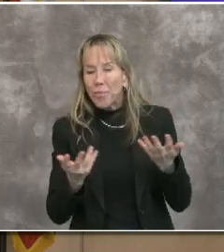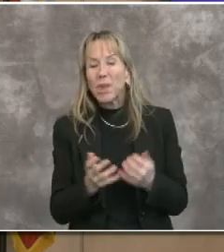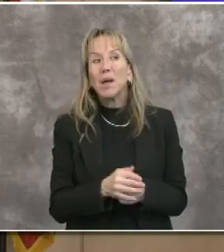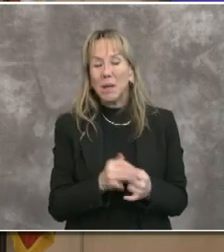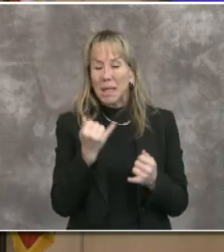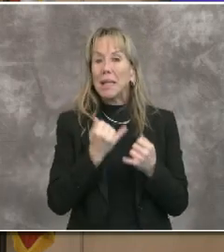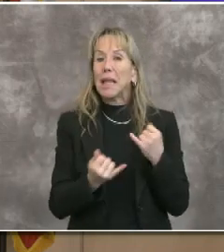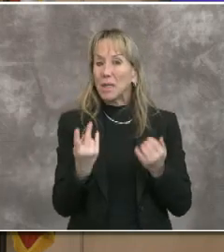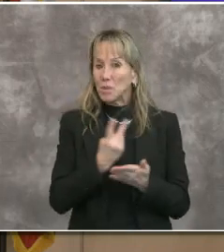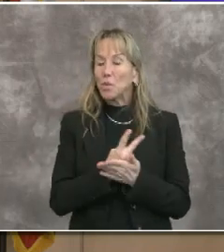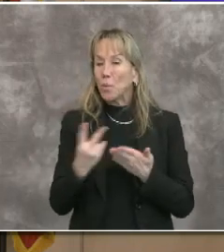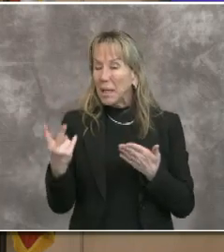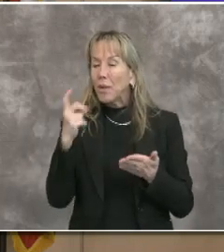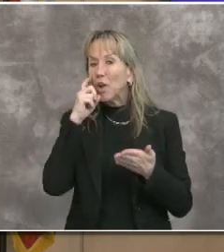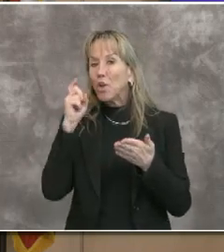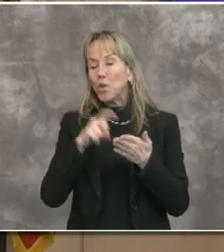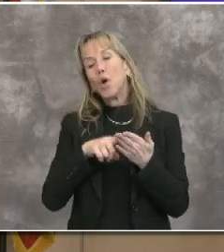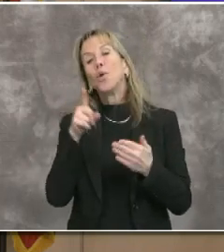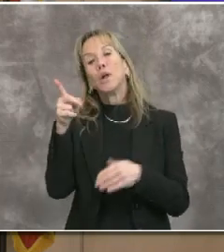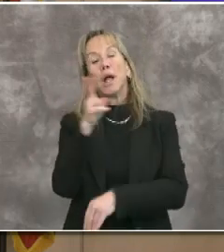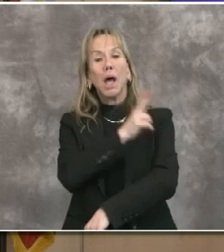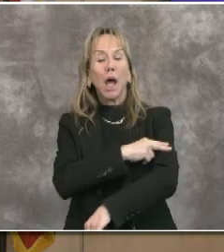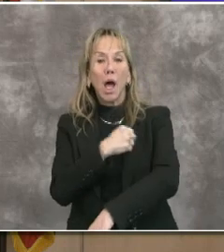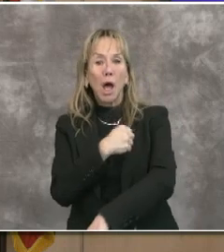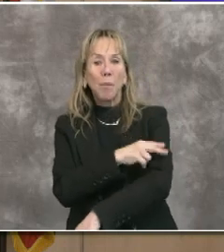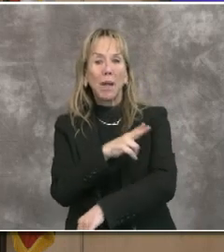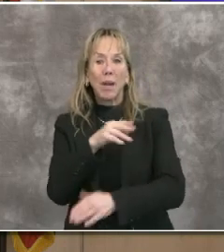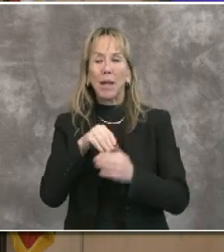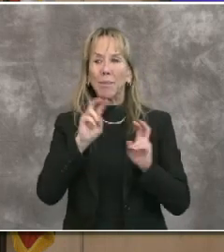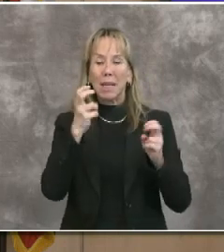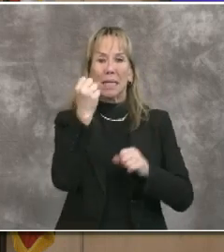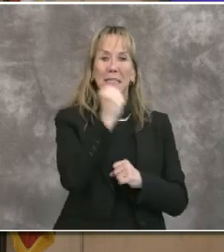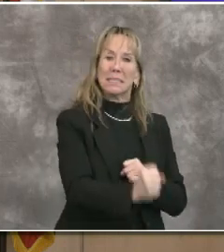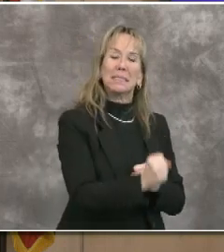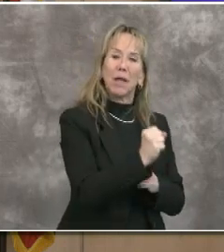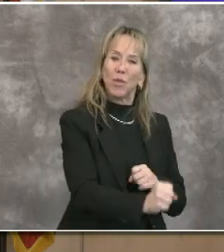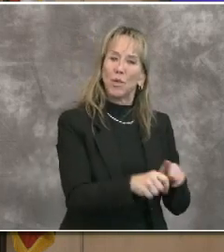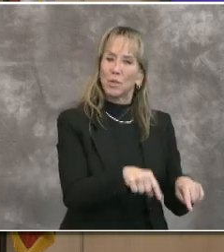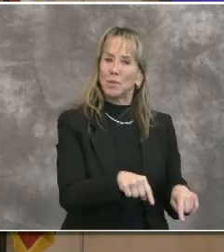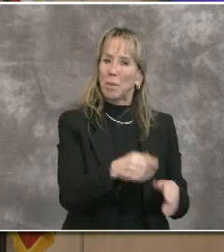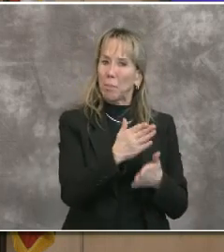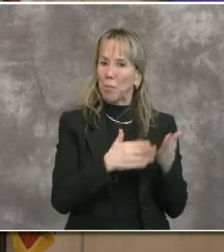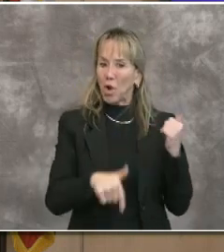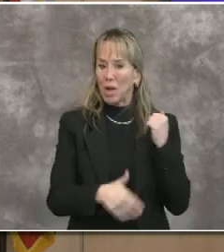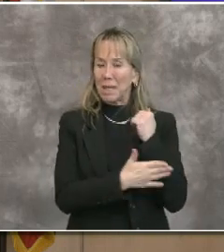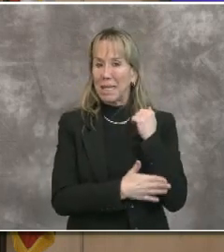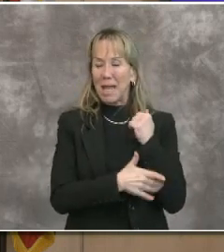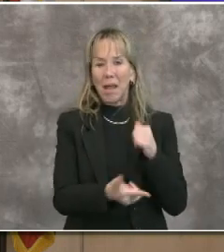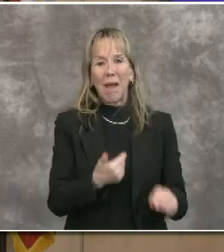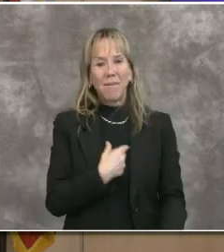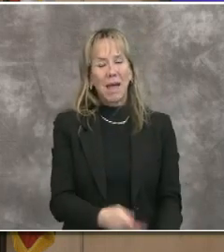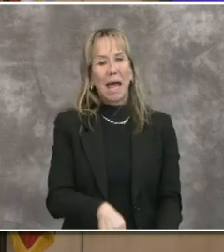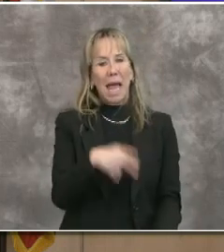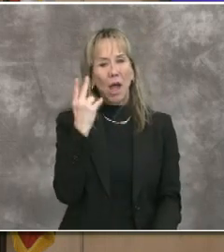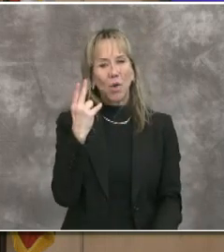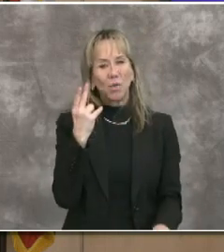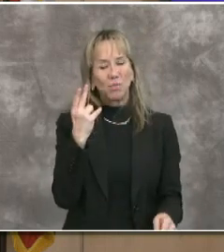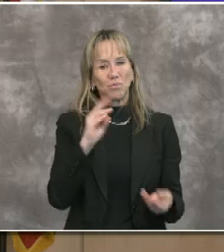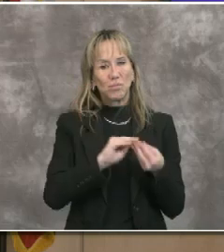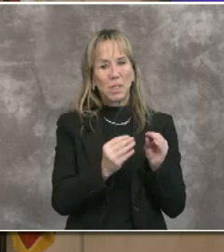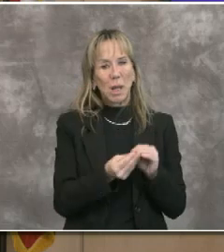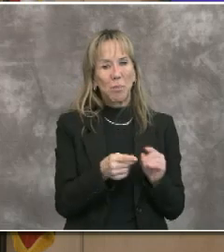couple of weeks that the hospitals in the southern part of the county have a tendency to have a higher census